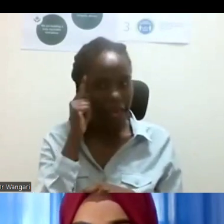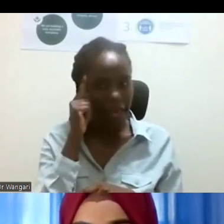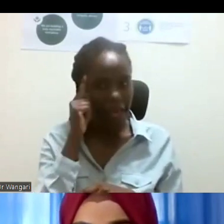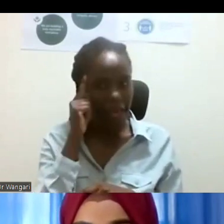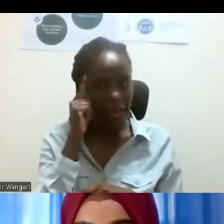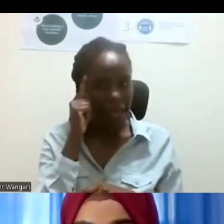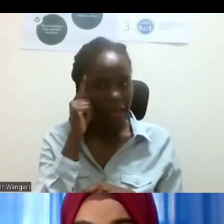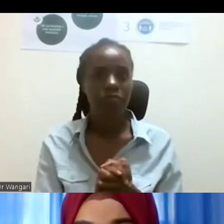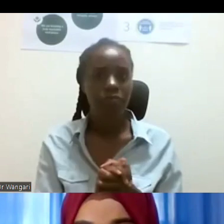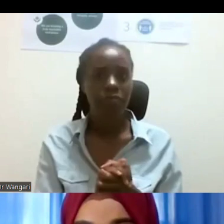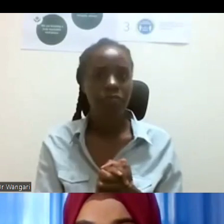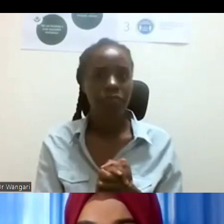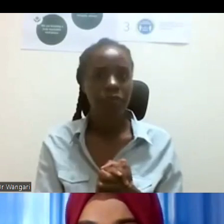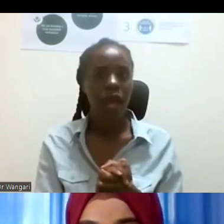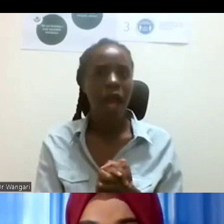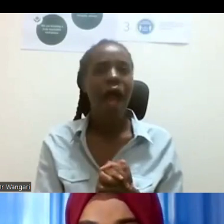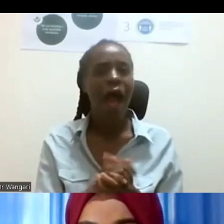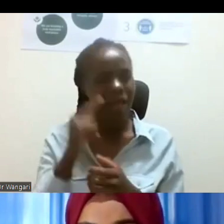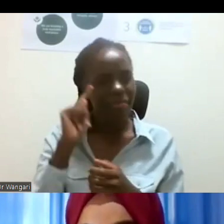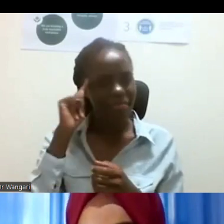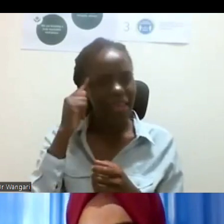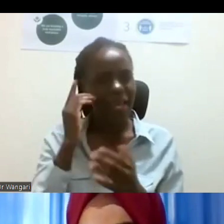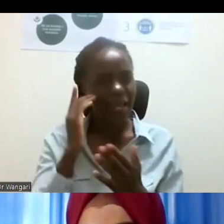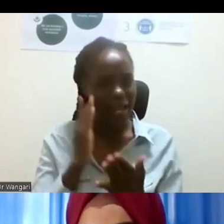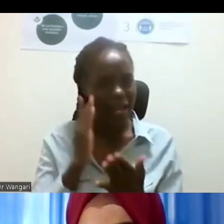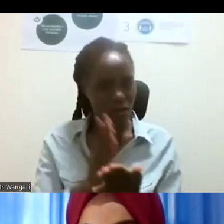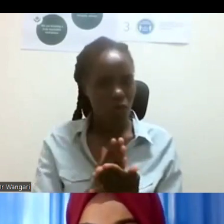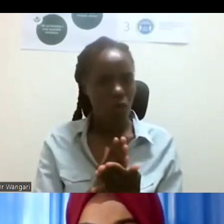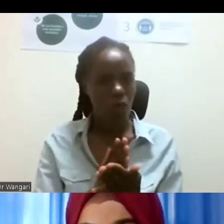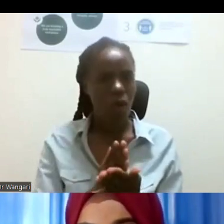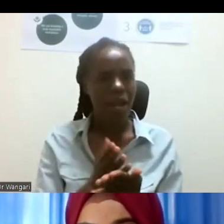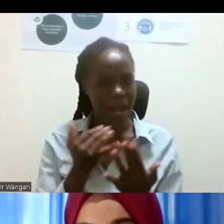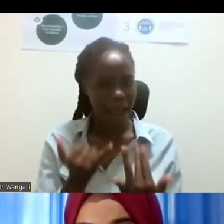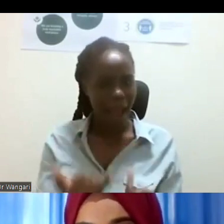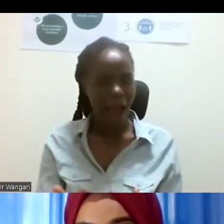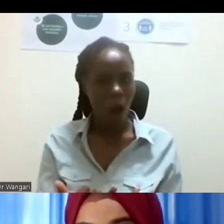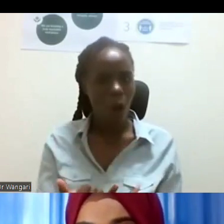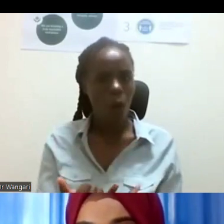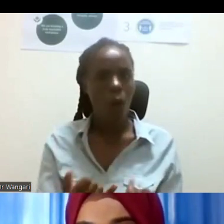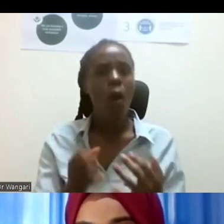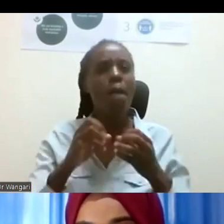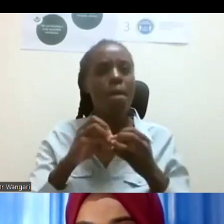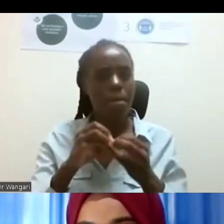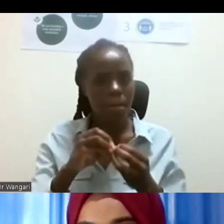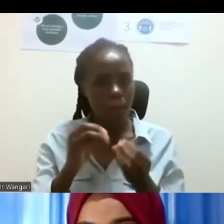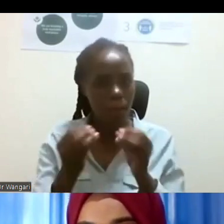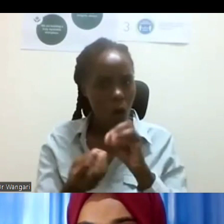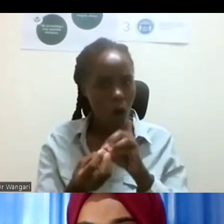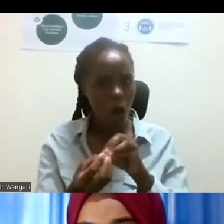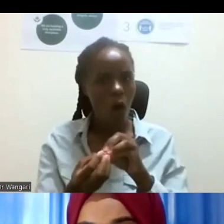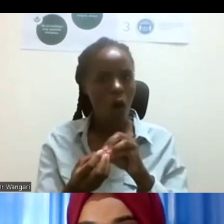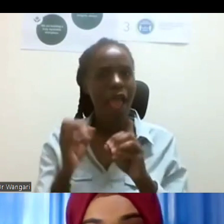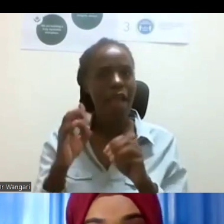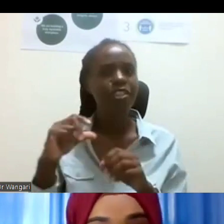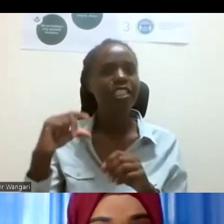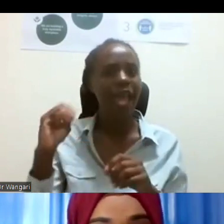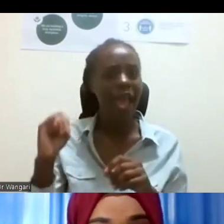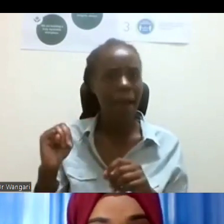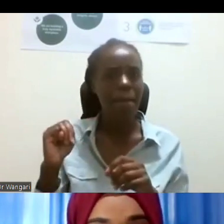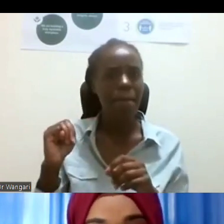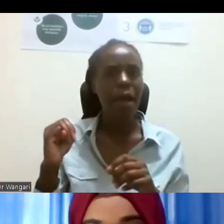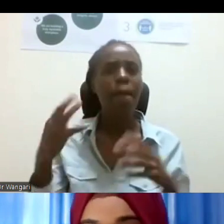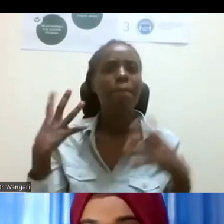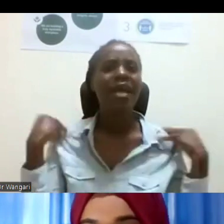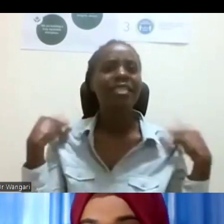lot of doctors and a lot of ex-medical practitioners doing FGM or practicing FGM in